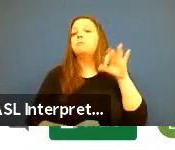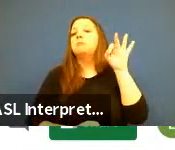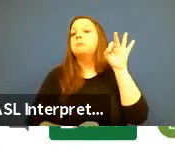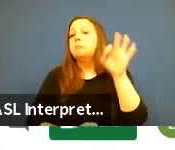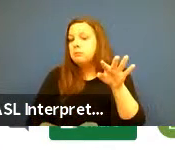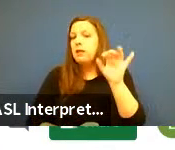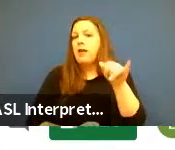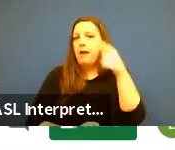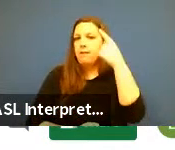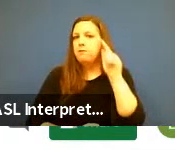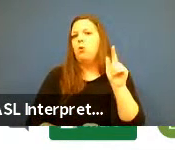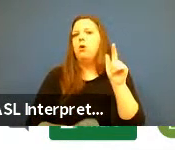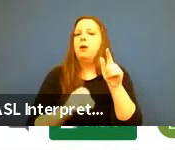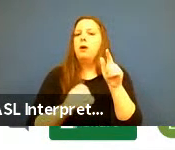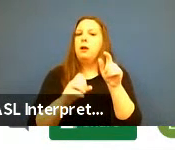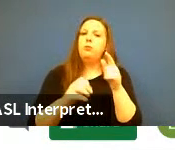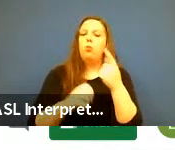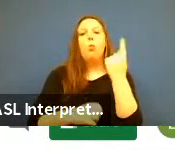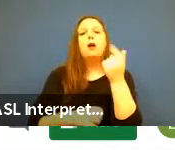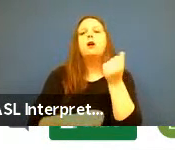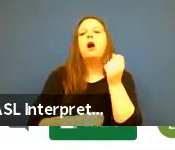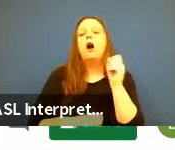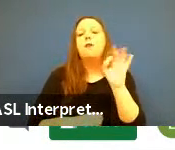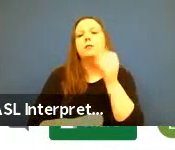solution, one of several.